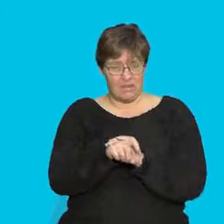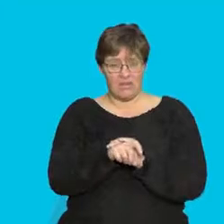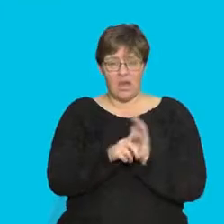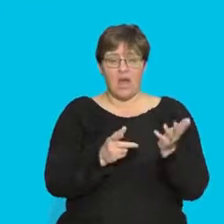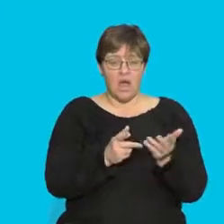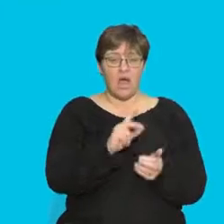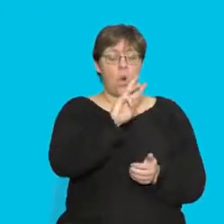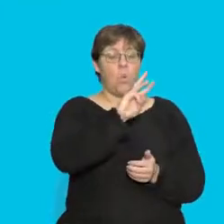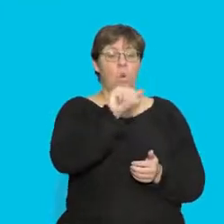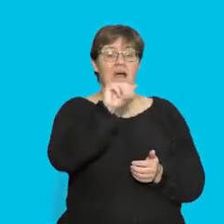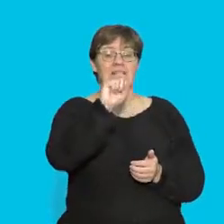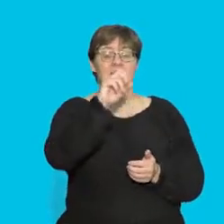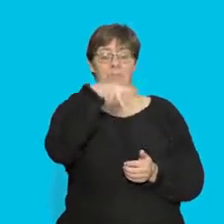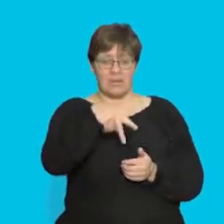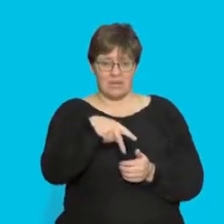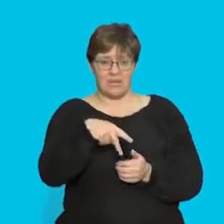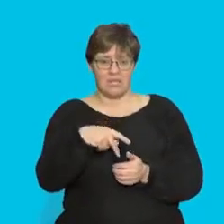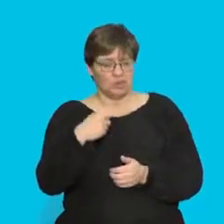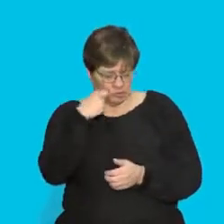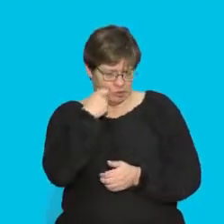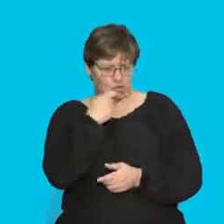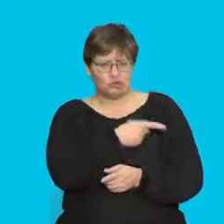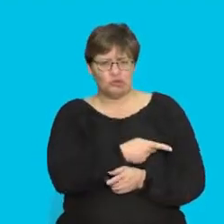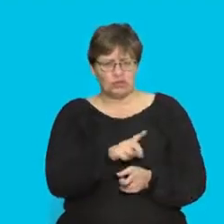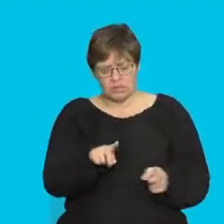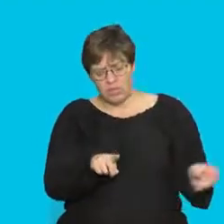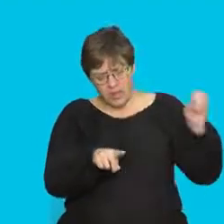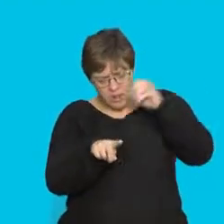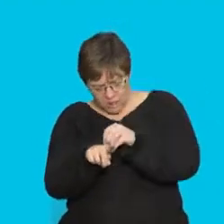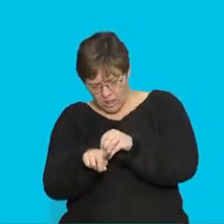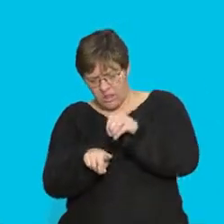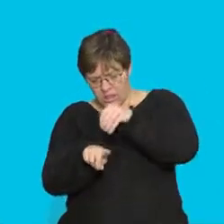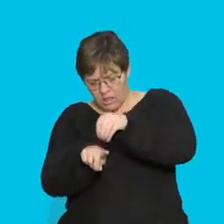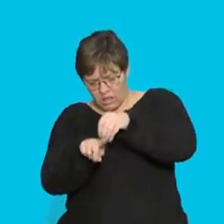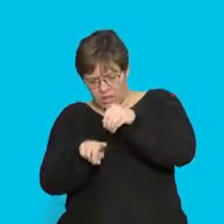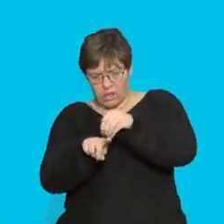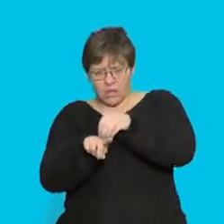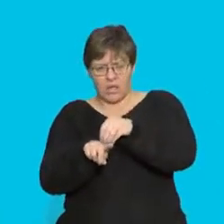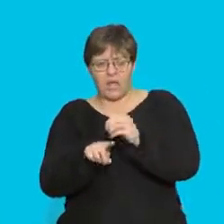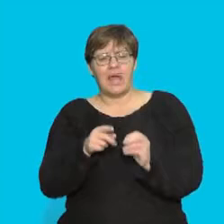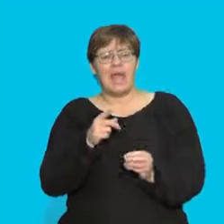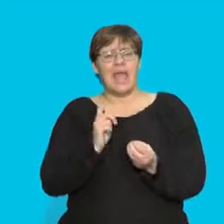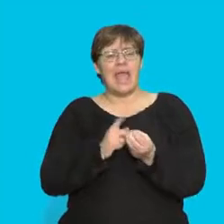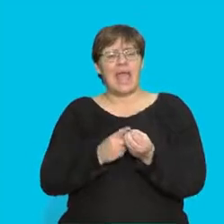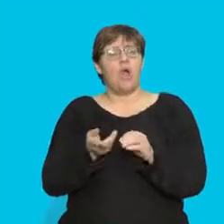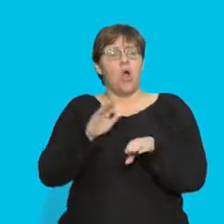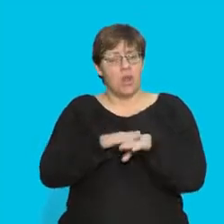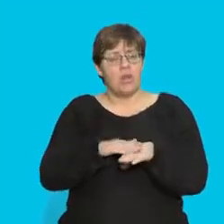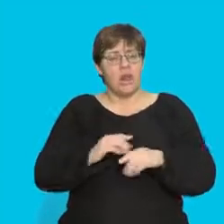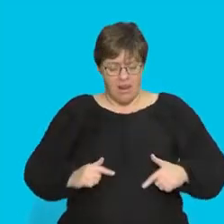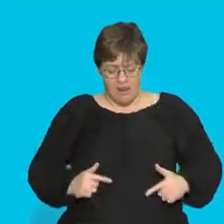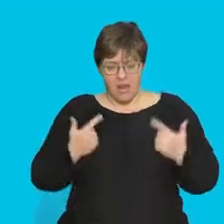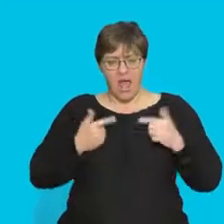that a wasp has actually, the cheek of it, laid her eggs inside the